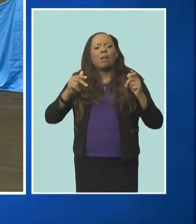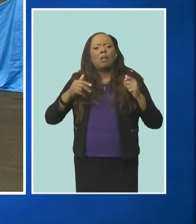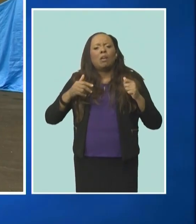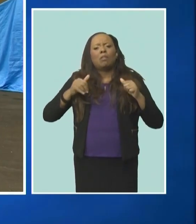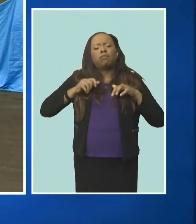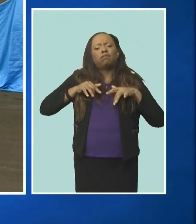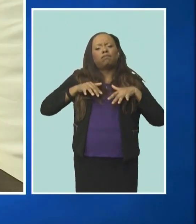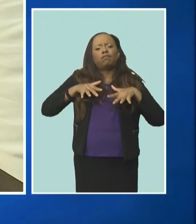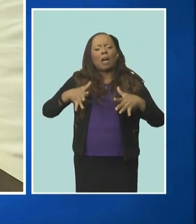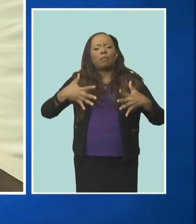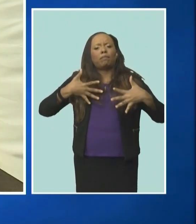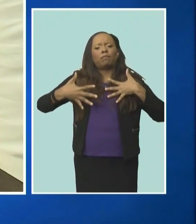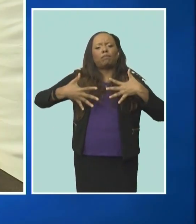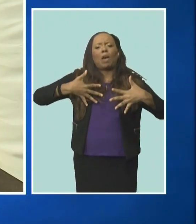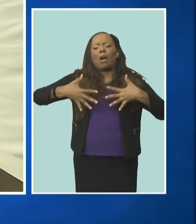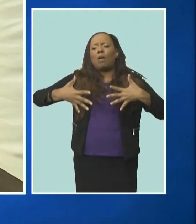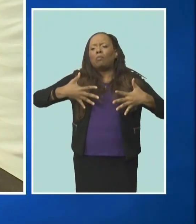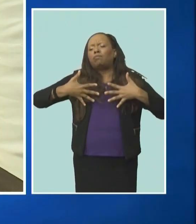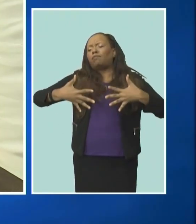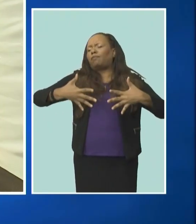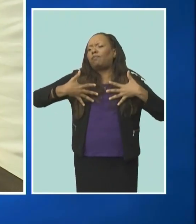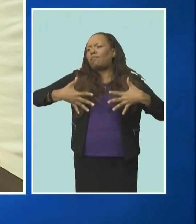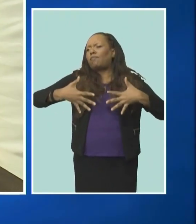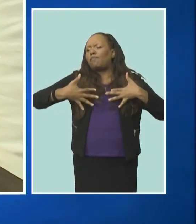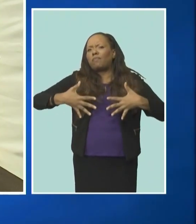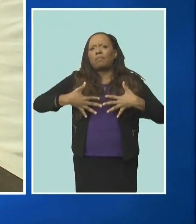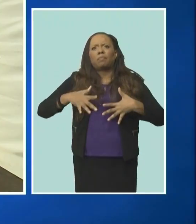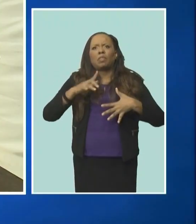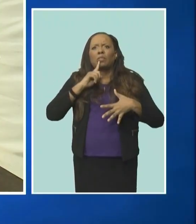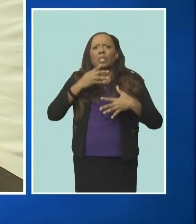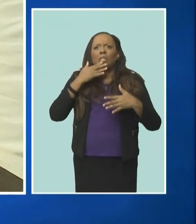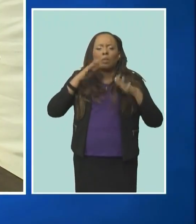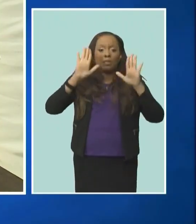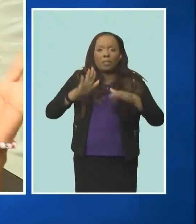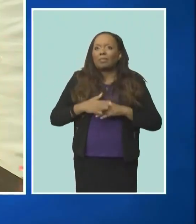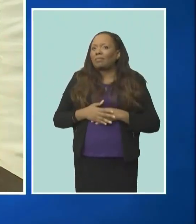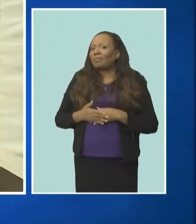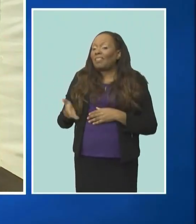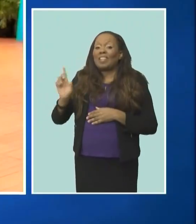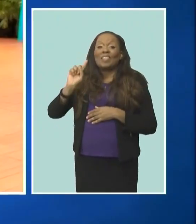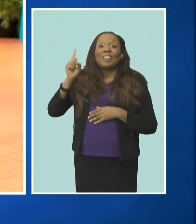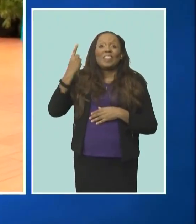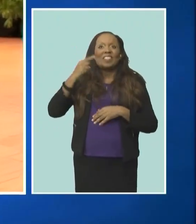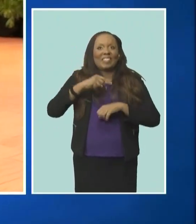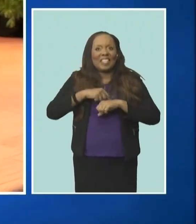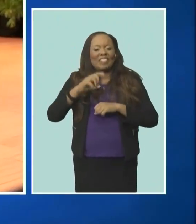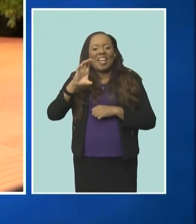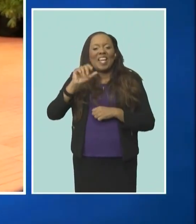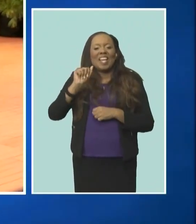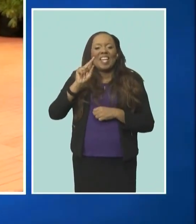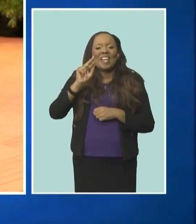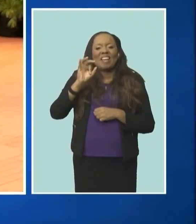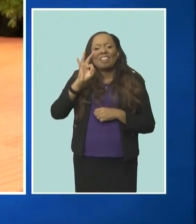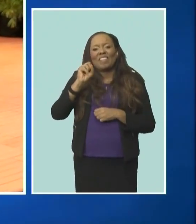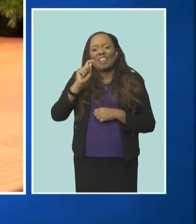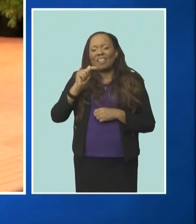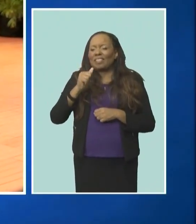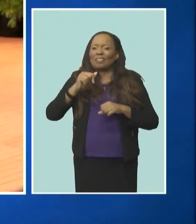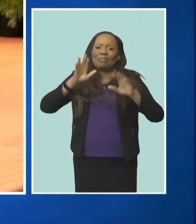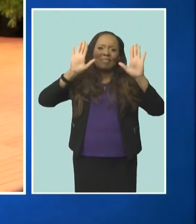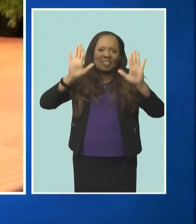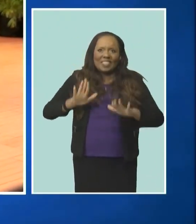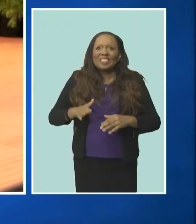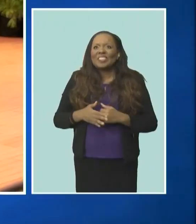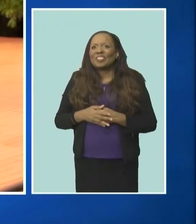is great. This is the first Carifesta I've ever been to, and it is amazing so far. I think that we have done quite a good